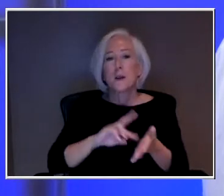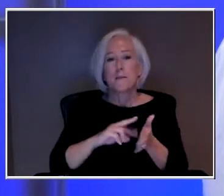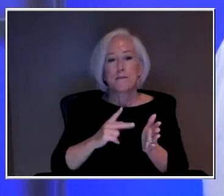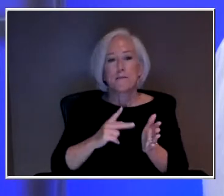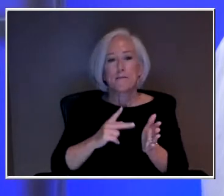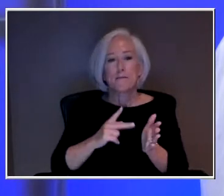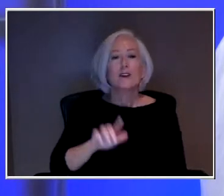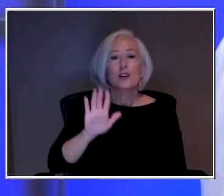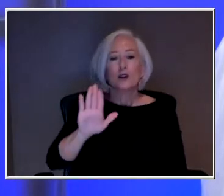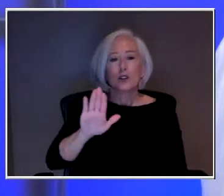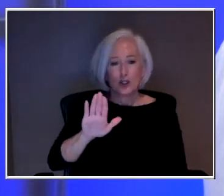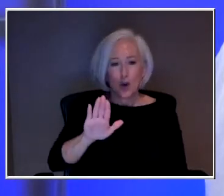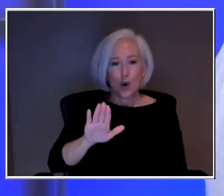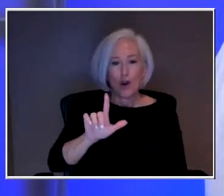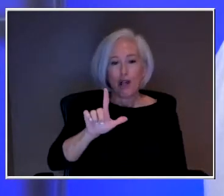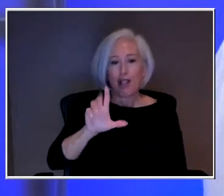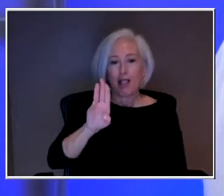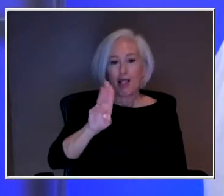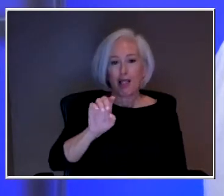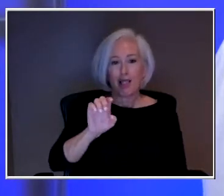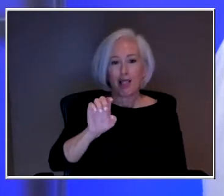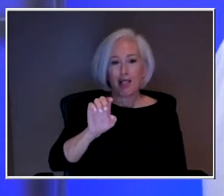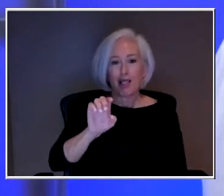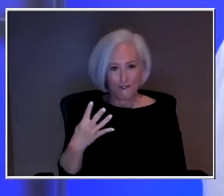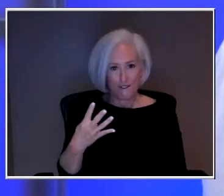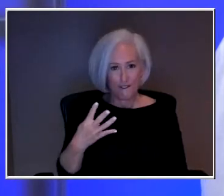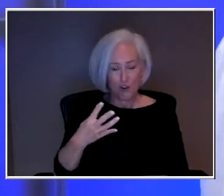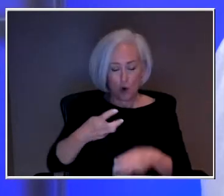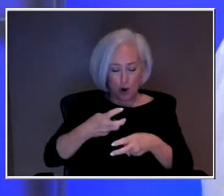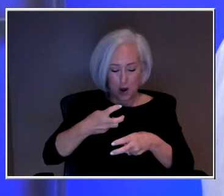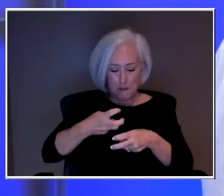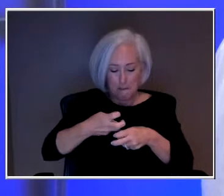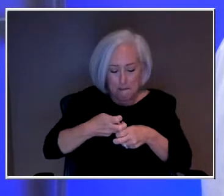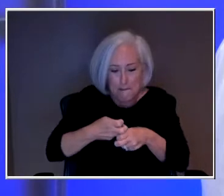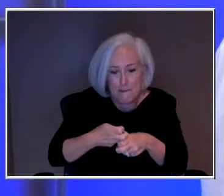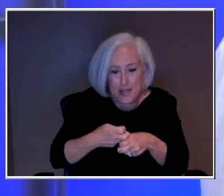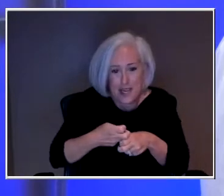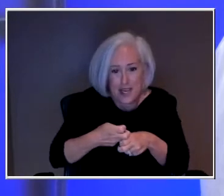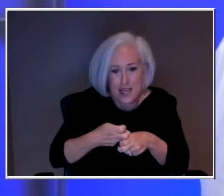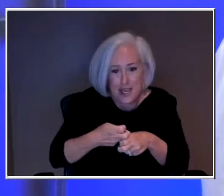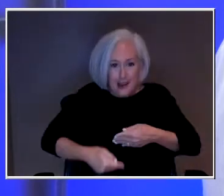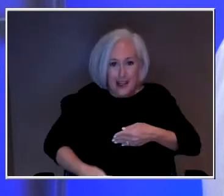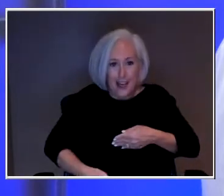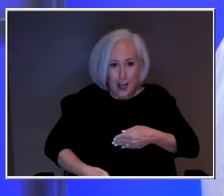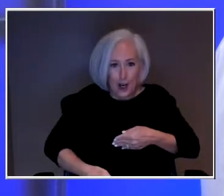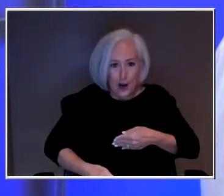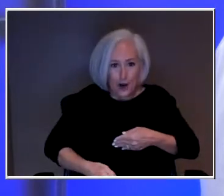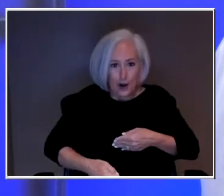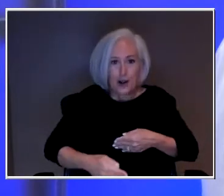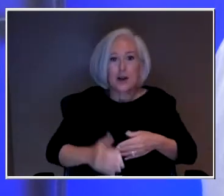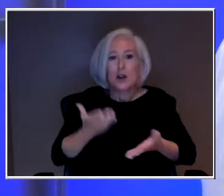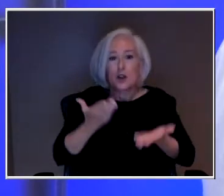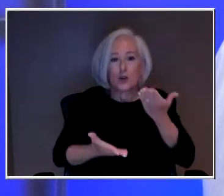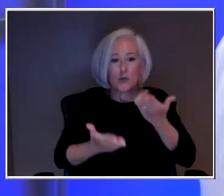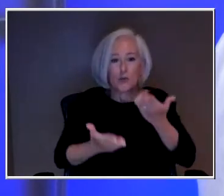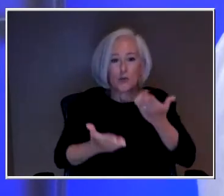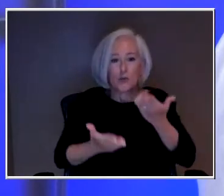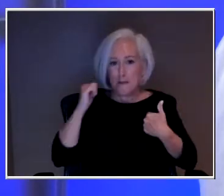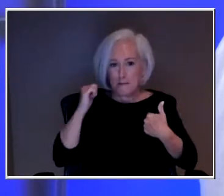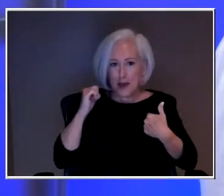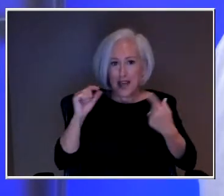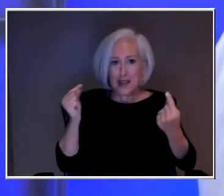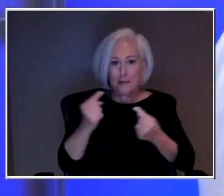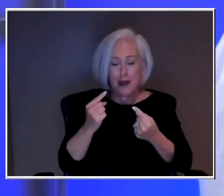if your L4 nerve is pinched, you may have back pain, but it may cause you to have pain in the distribution of where the L4 nerve usually provides sensation, which